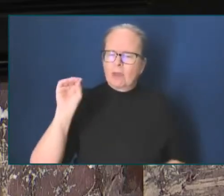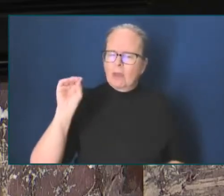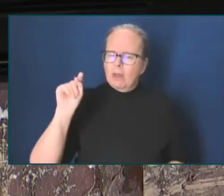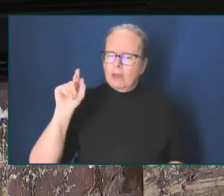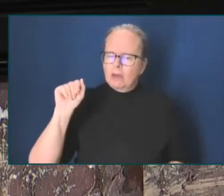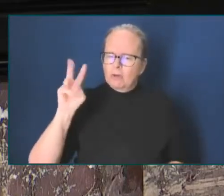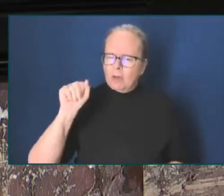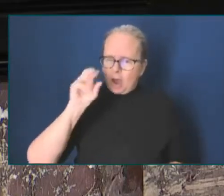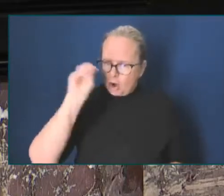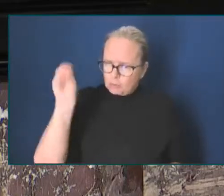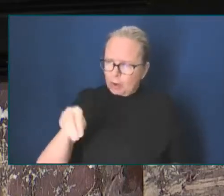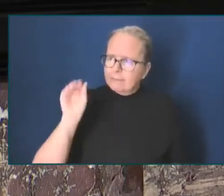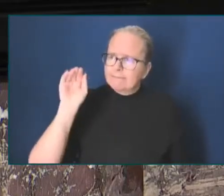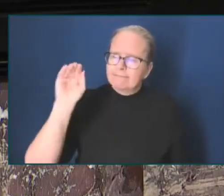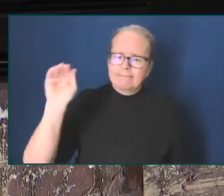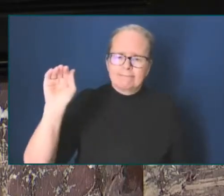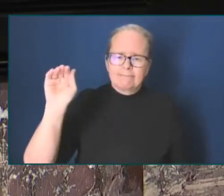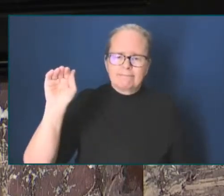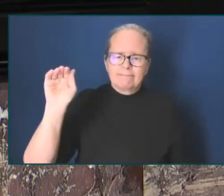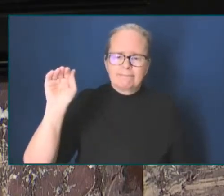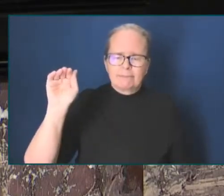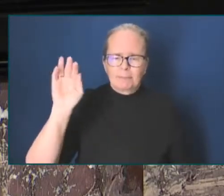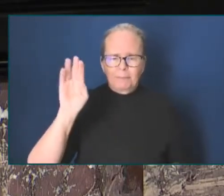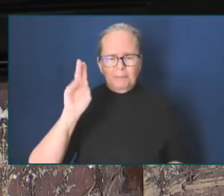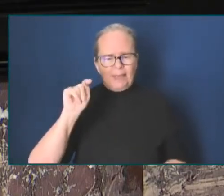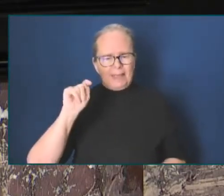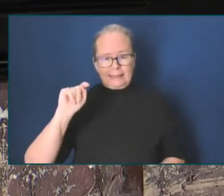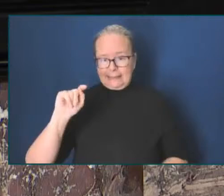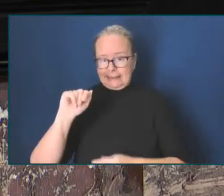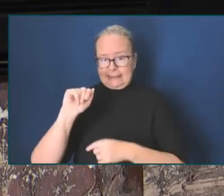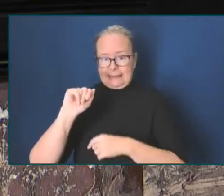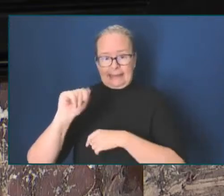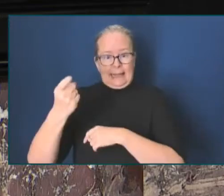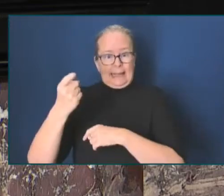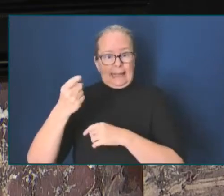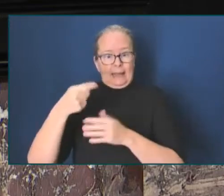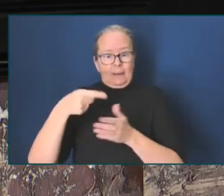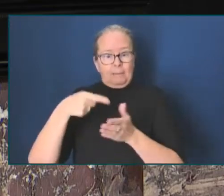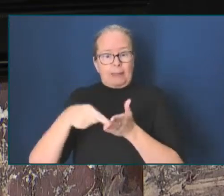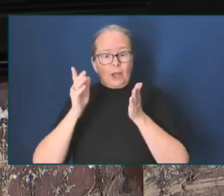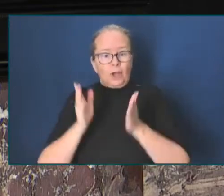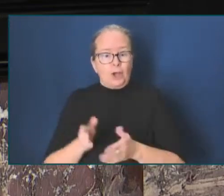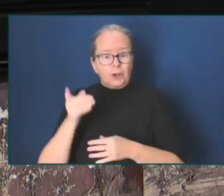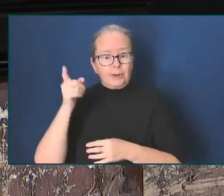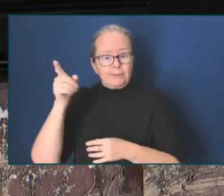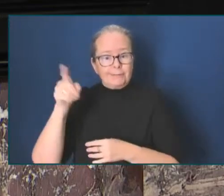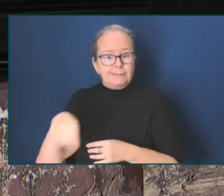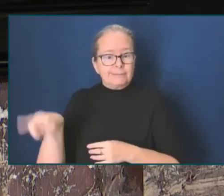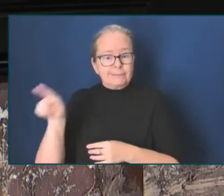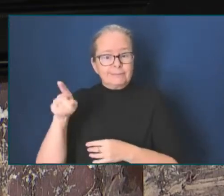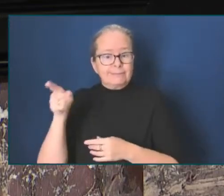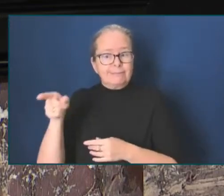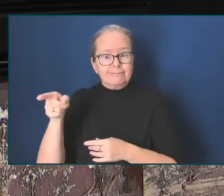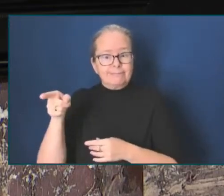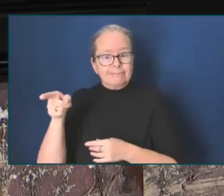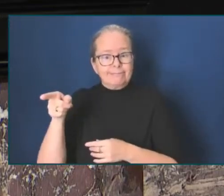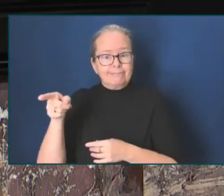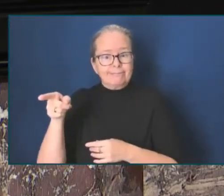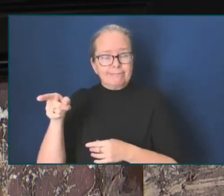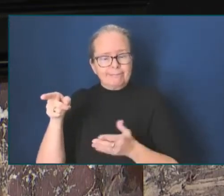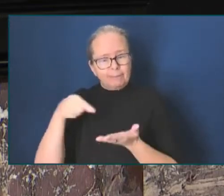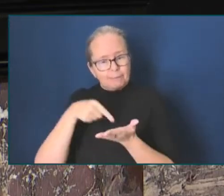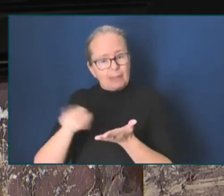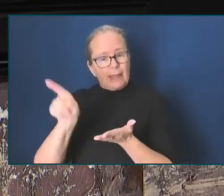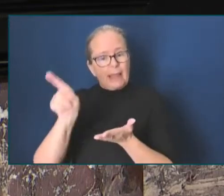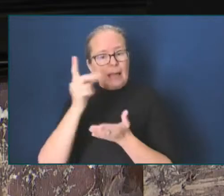wasted, you know, before it gets to us, or whether it comes from us, there is only one taxpayer. We have a system that is expensive, and we need